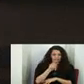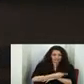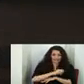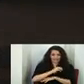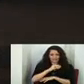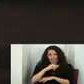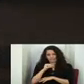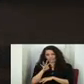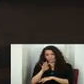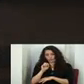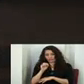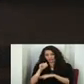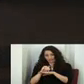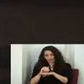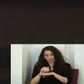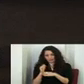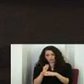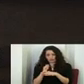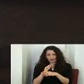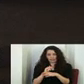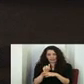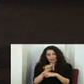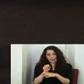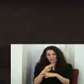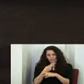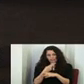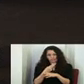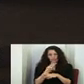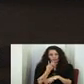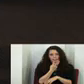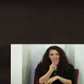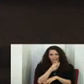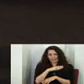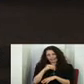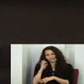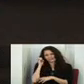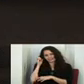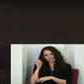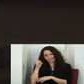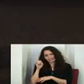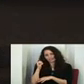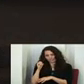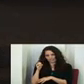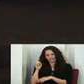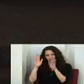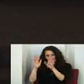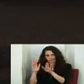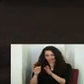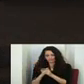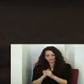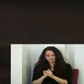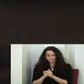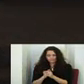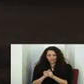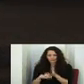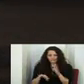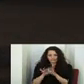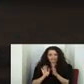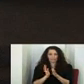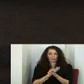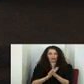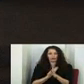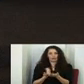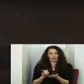Ash Wednesday and Easter Sunday, to prepare ourselves to come out of the tomb and to find our own